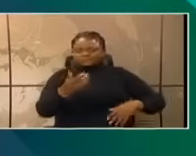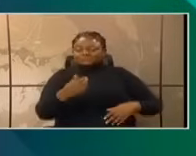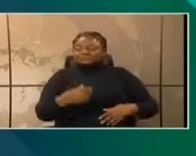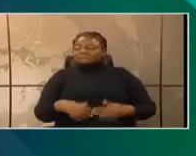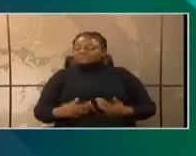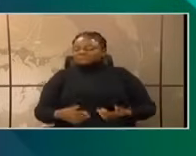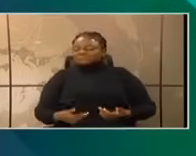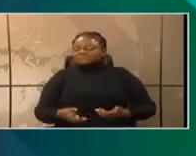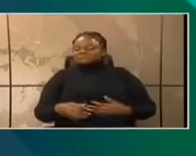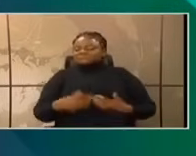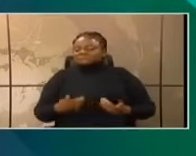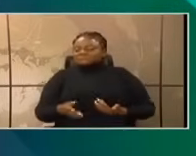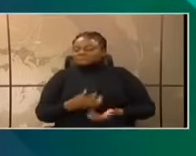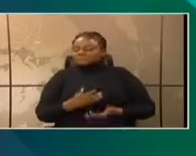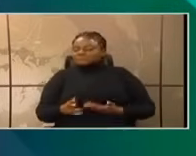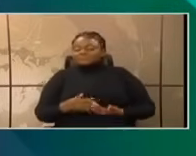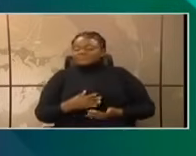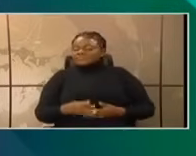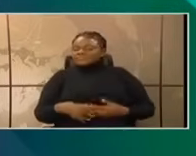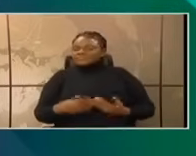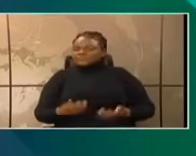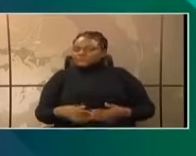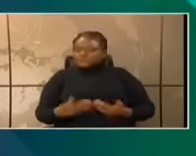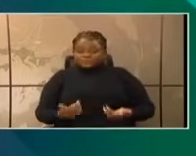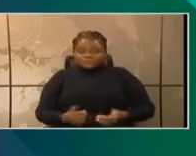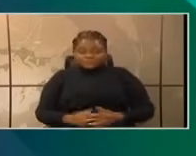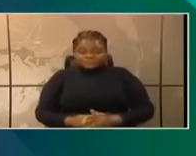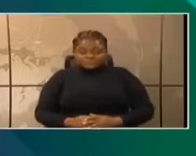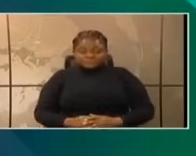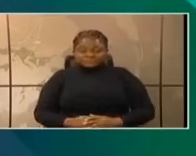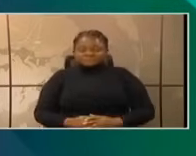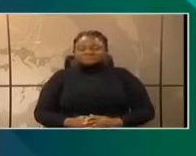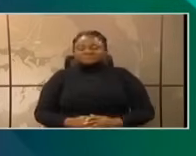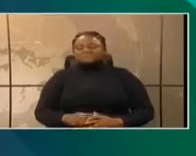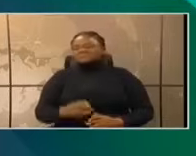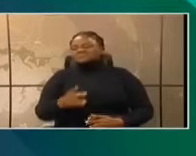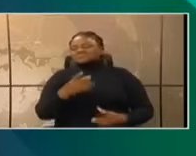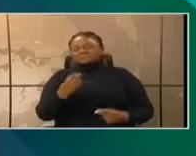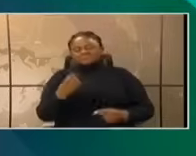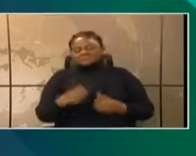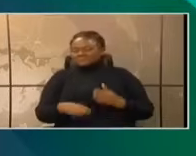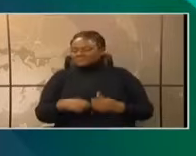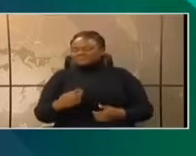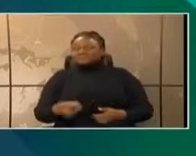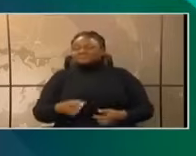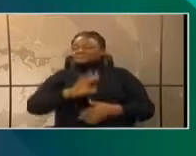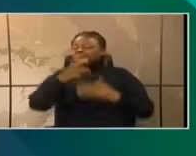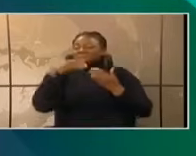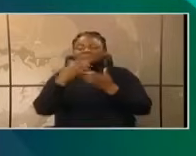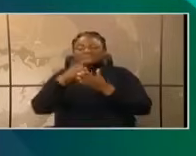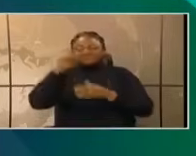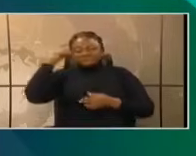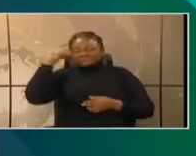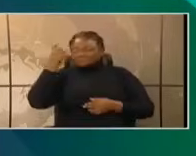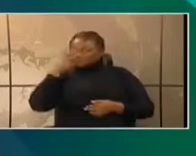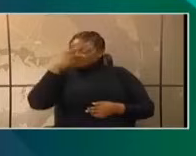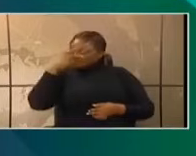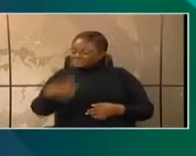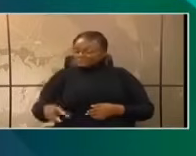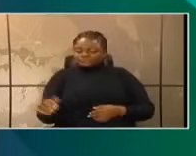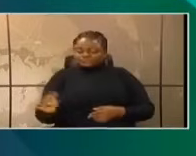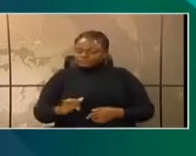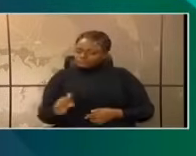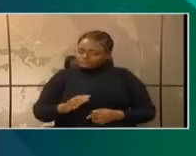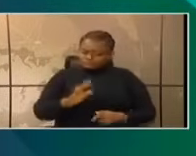de sa lelelelele. Sana de ne tieti and yeshi obi aba sa no ye. No!